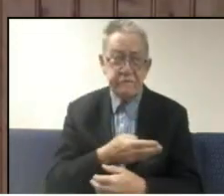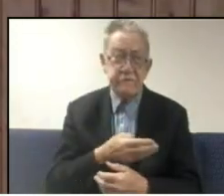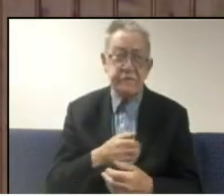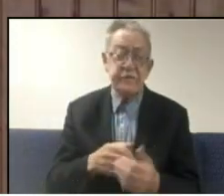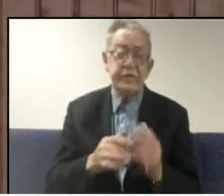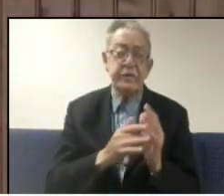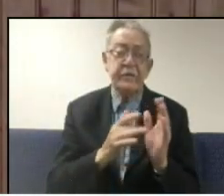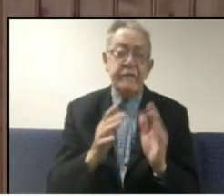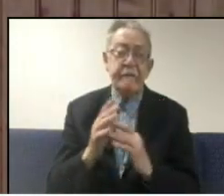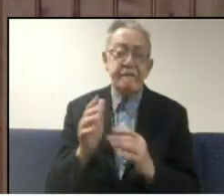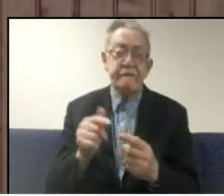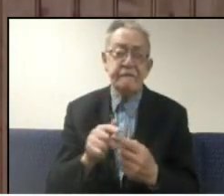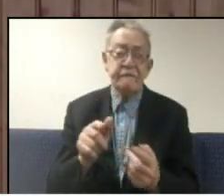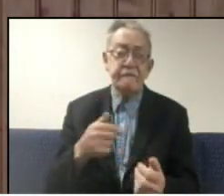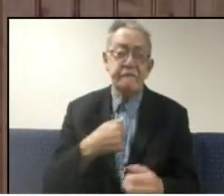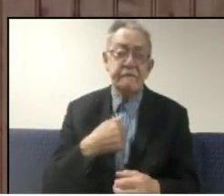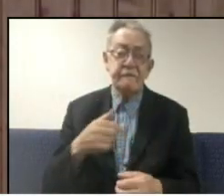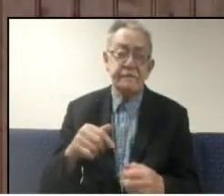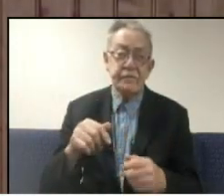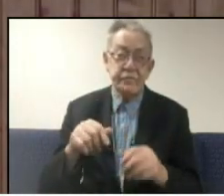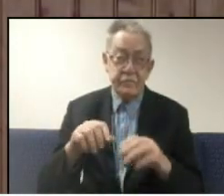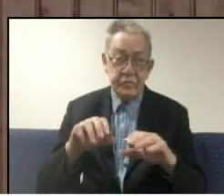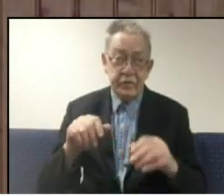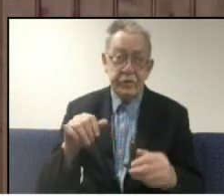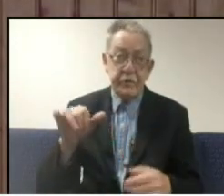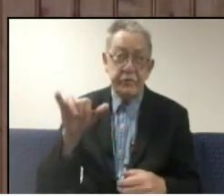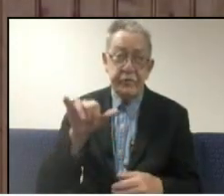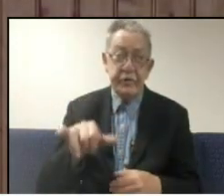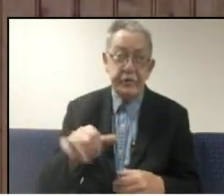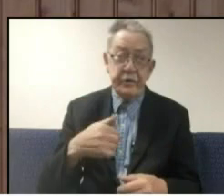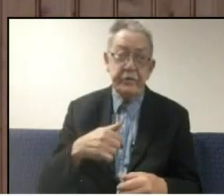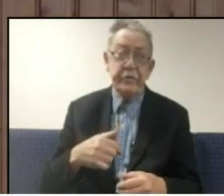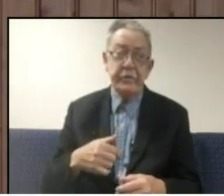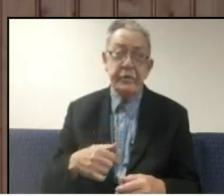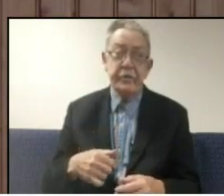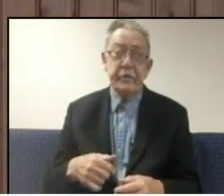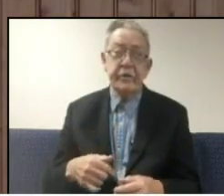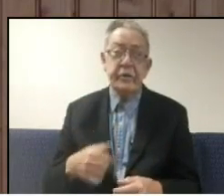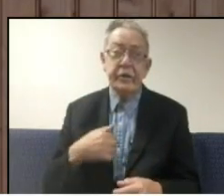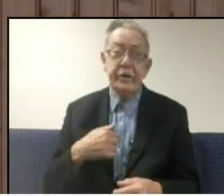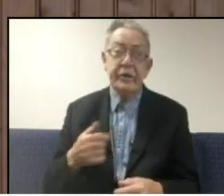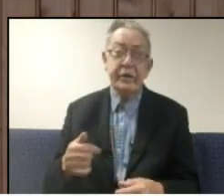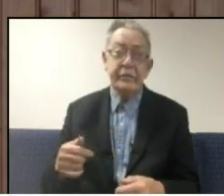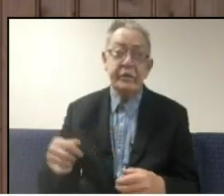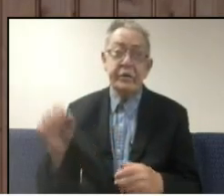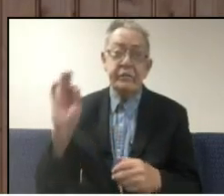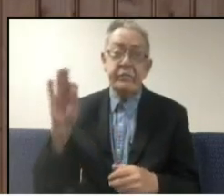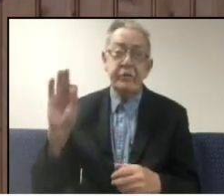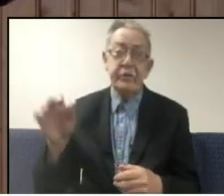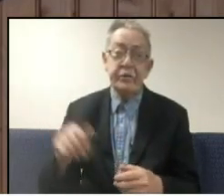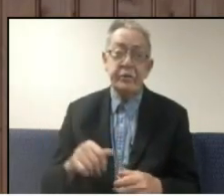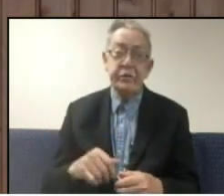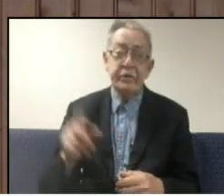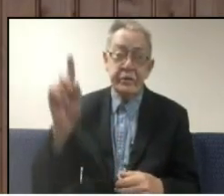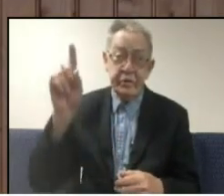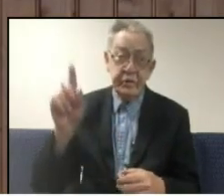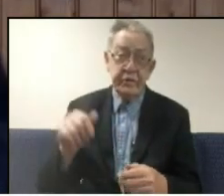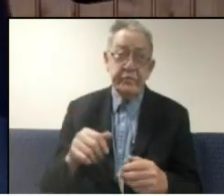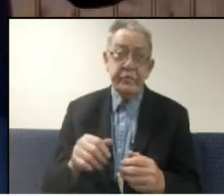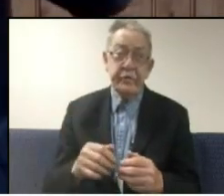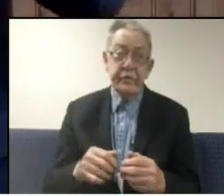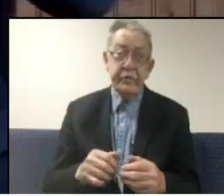to me in order that I might preach Him among the Gentiles. So, again, He